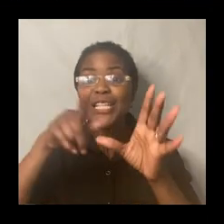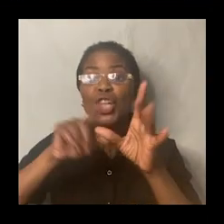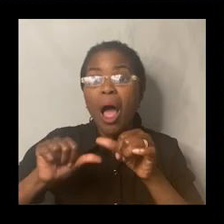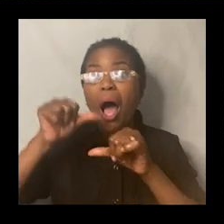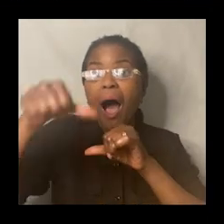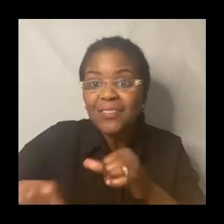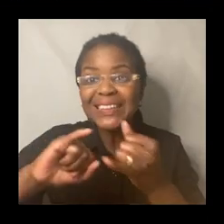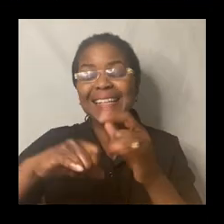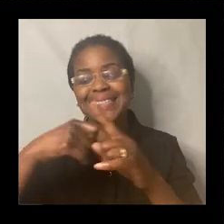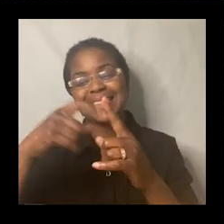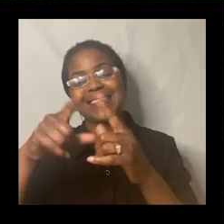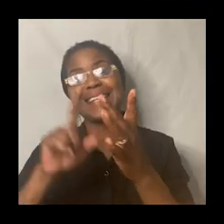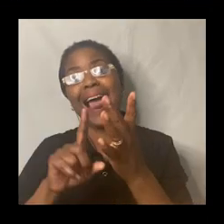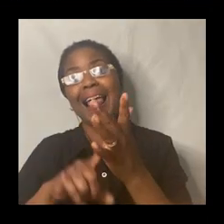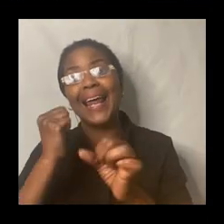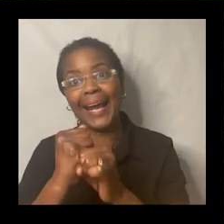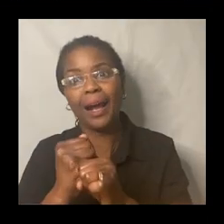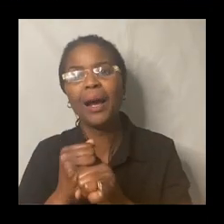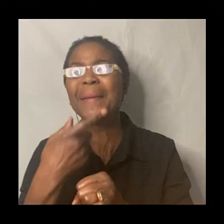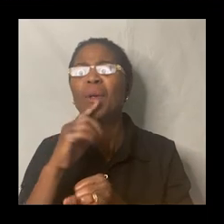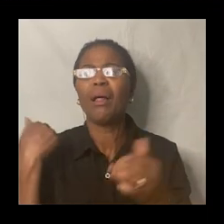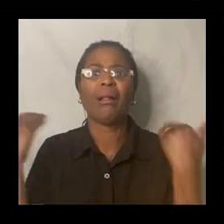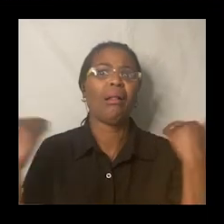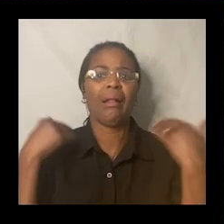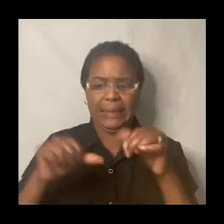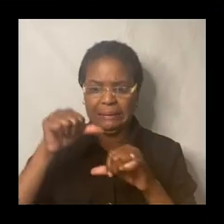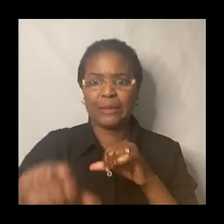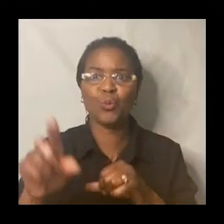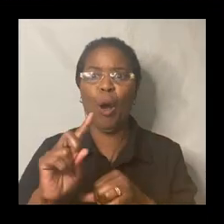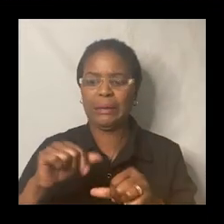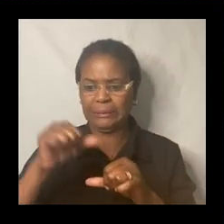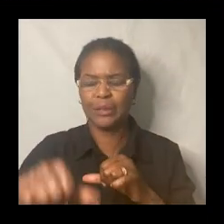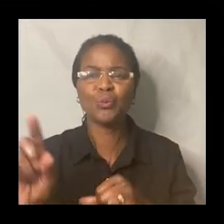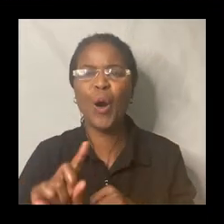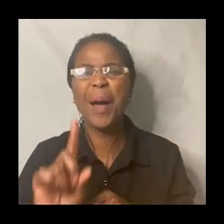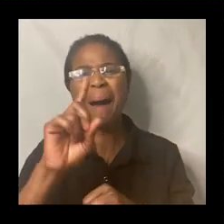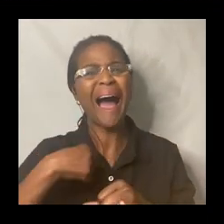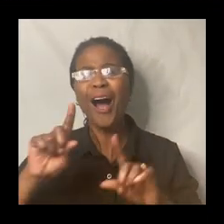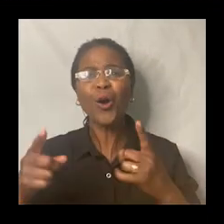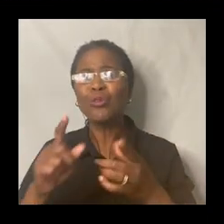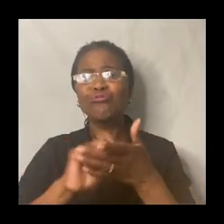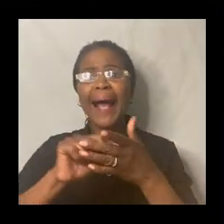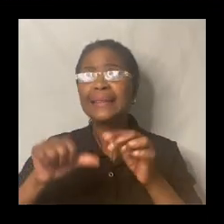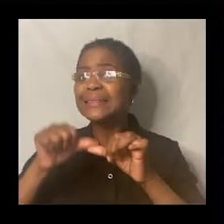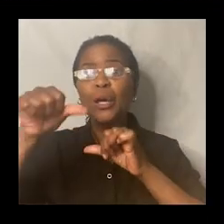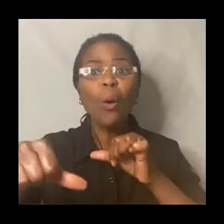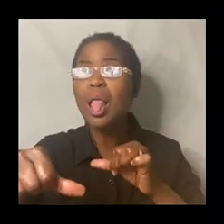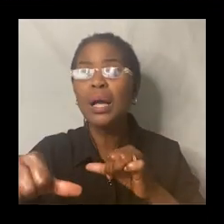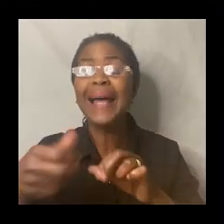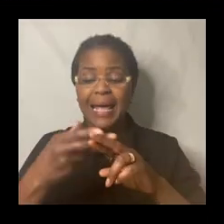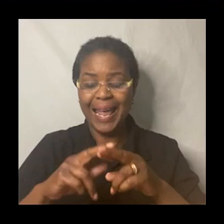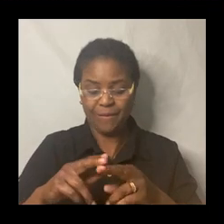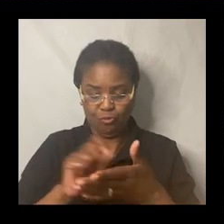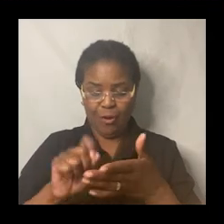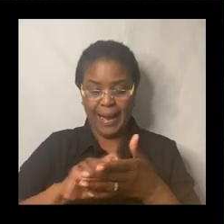And during that time, people would always come, will there be a sequel? Will there be, what comes next? But I couldn't write a sequel because